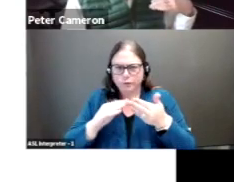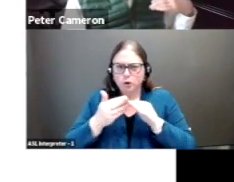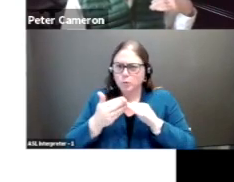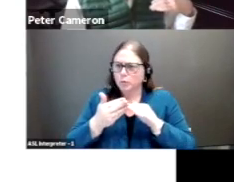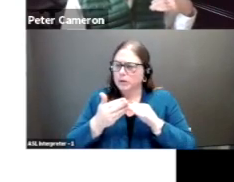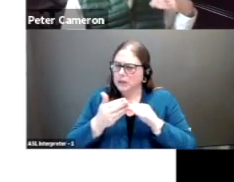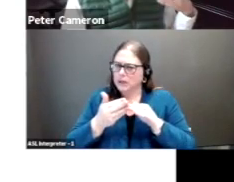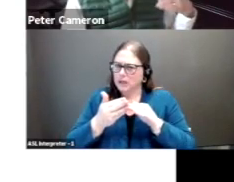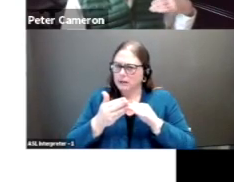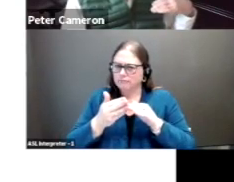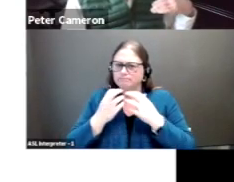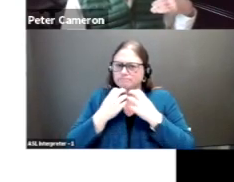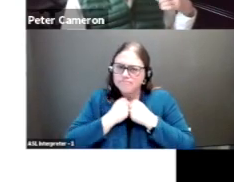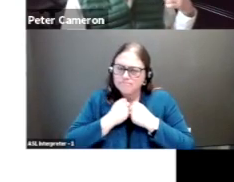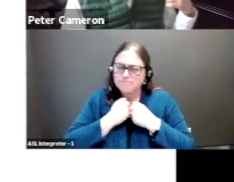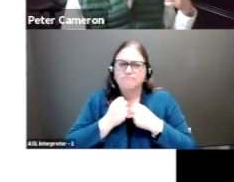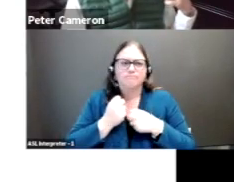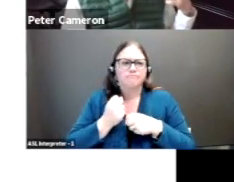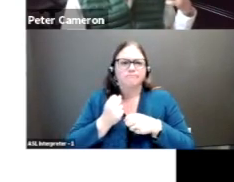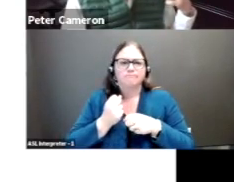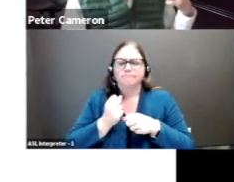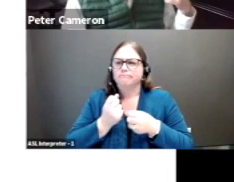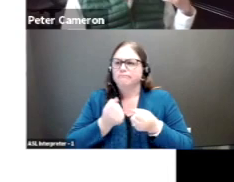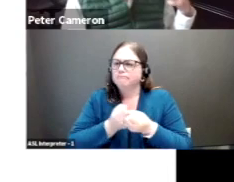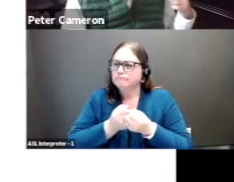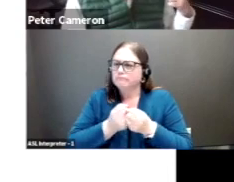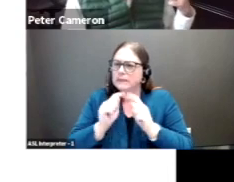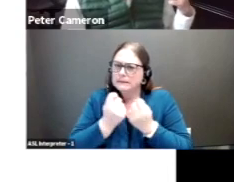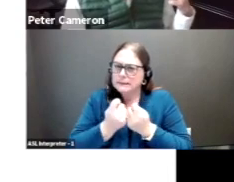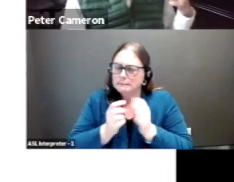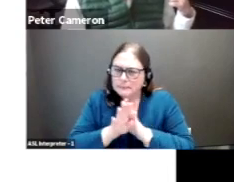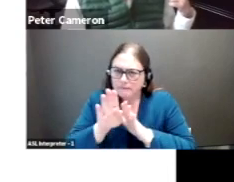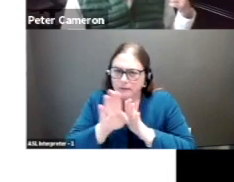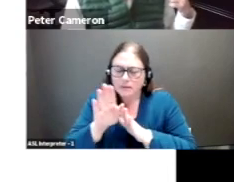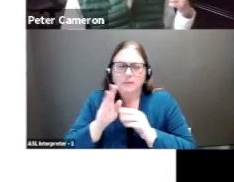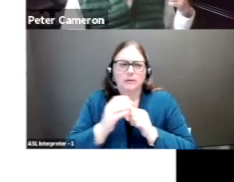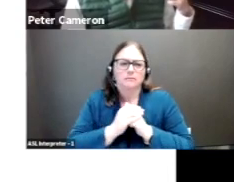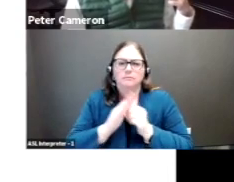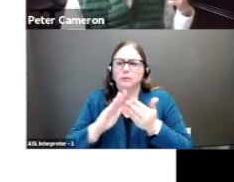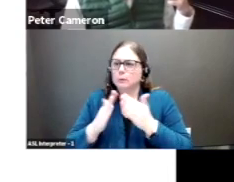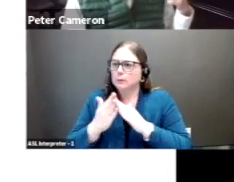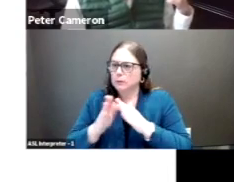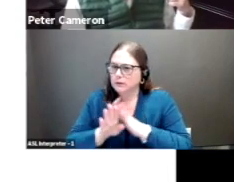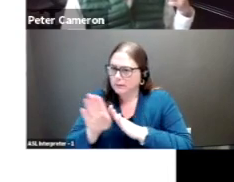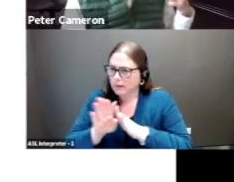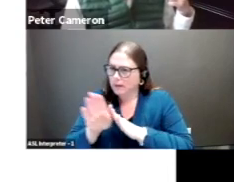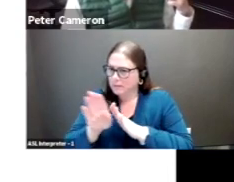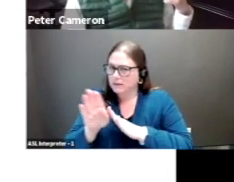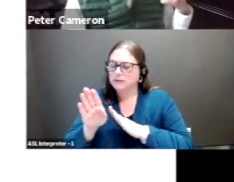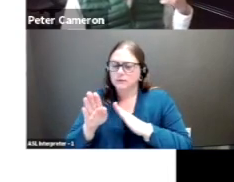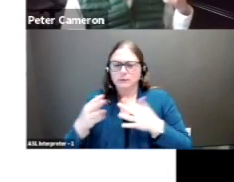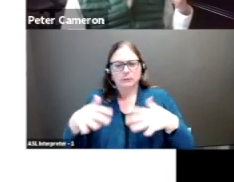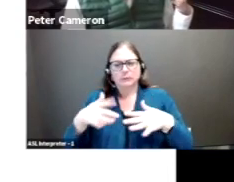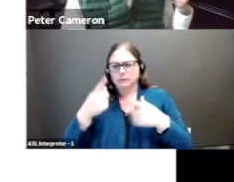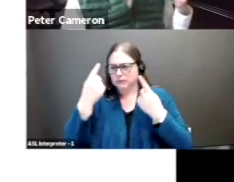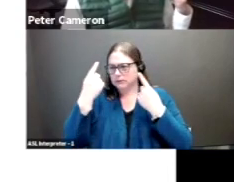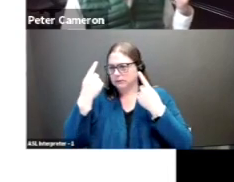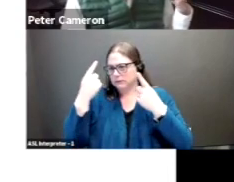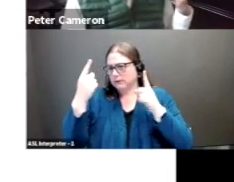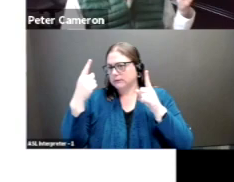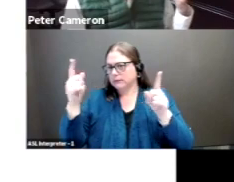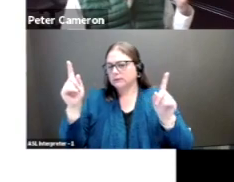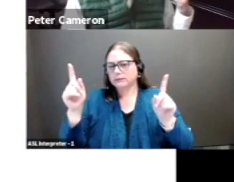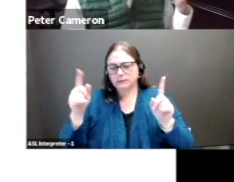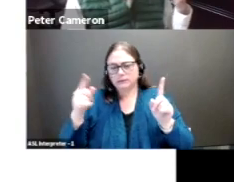of team development and community development. And so very successful and